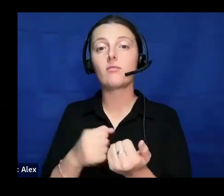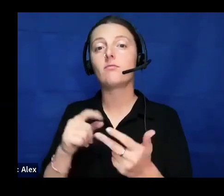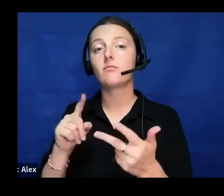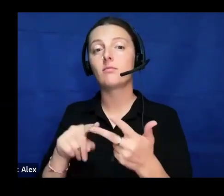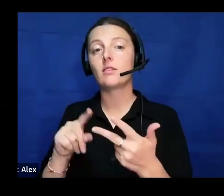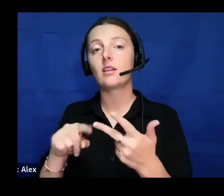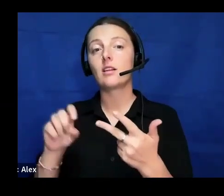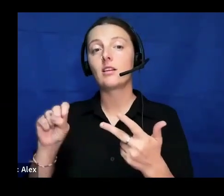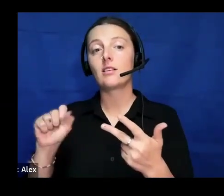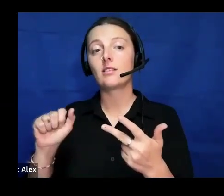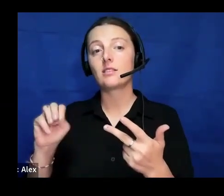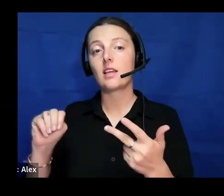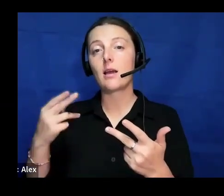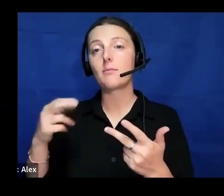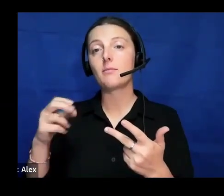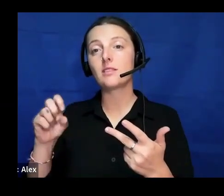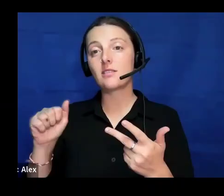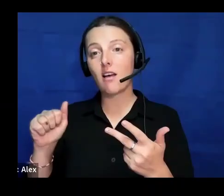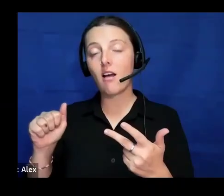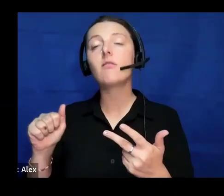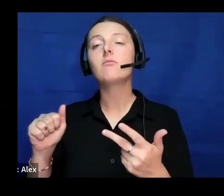what resources are available.